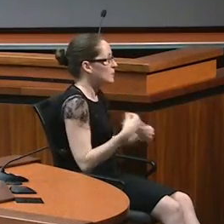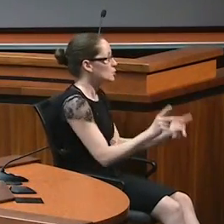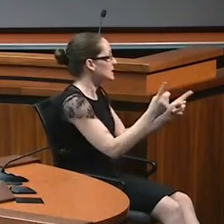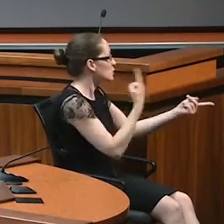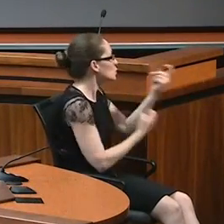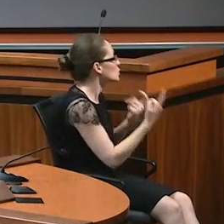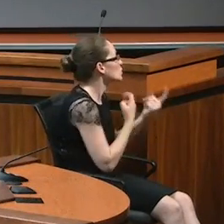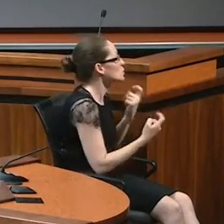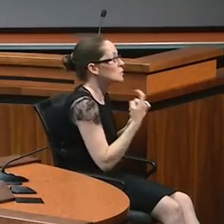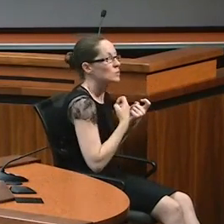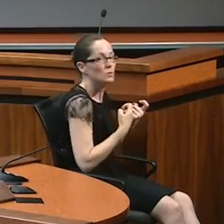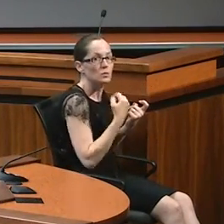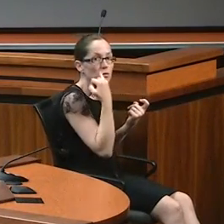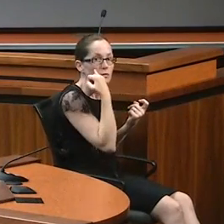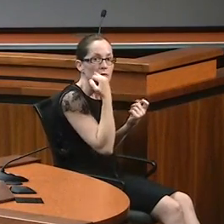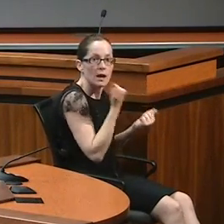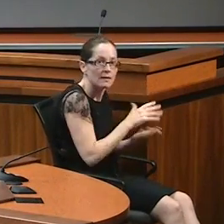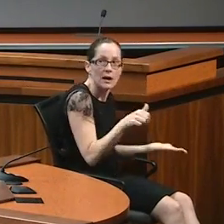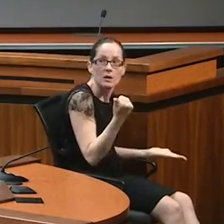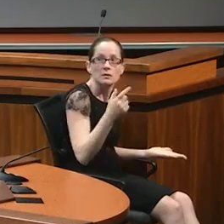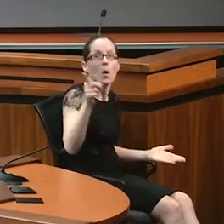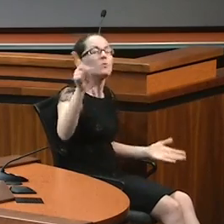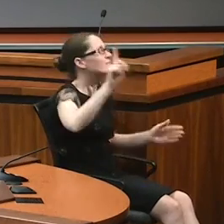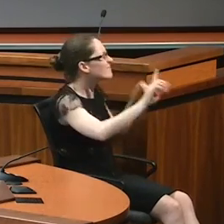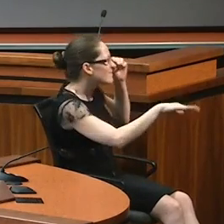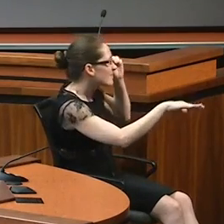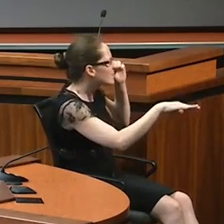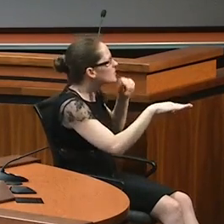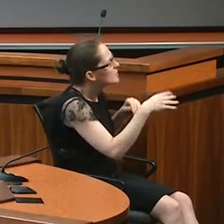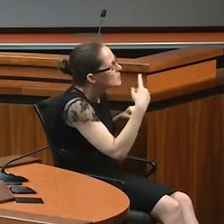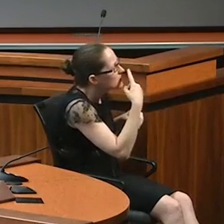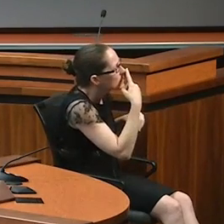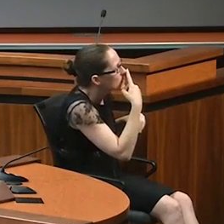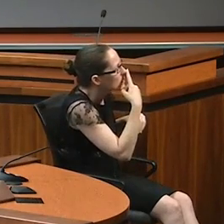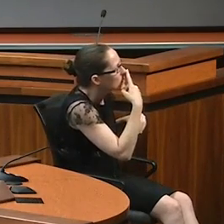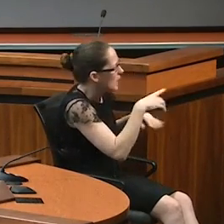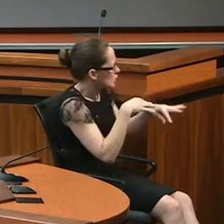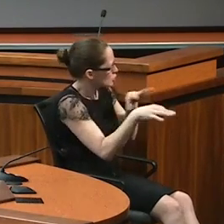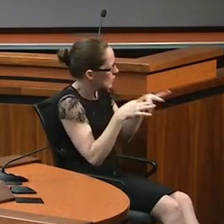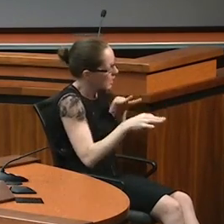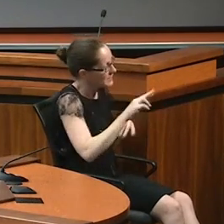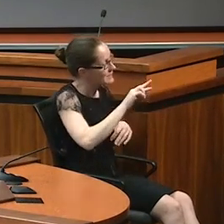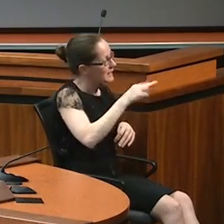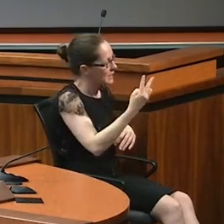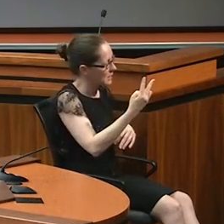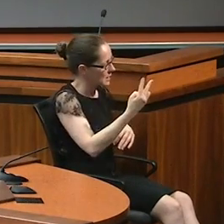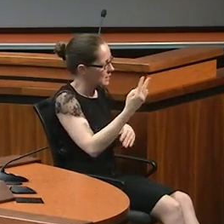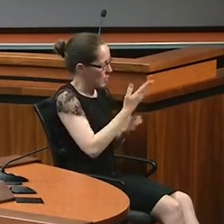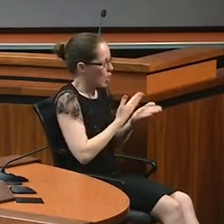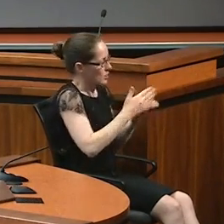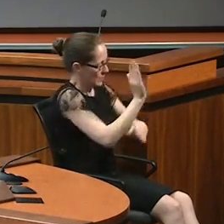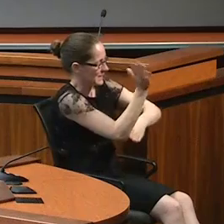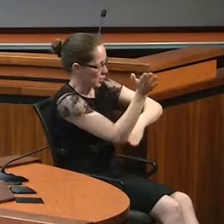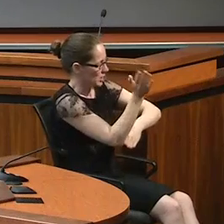far. Can you just say a word about what the second part of the presentation will cover? So Sure. So after this,